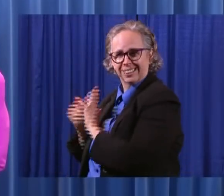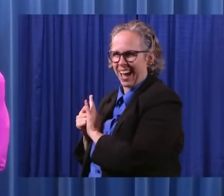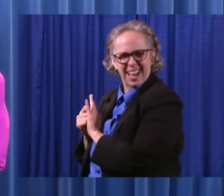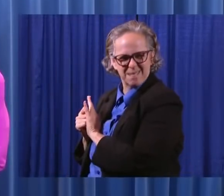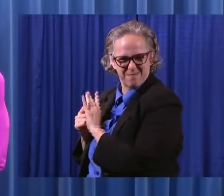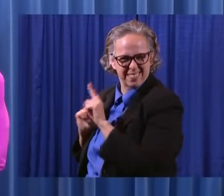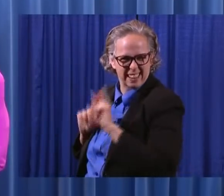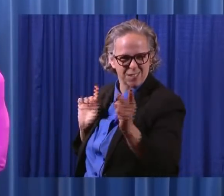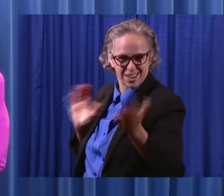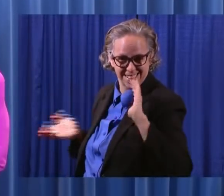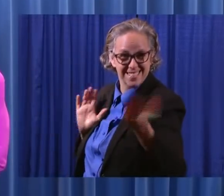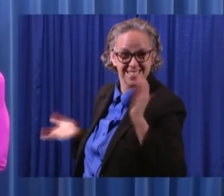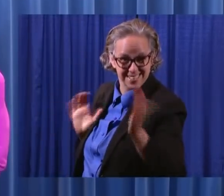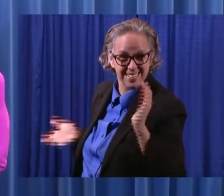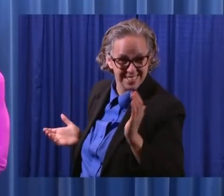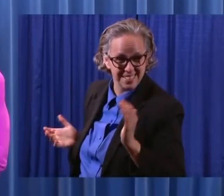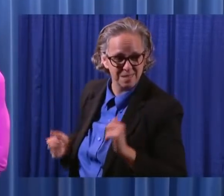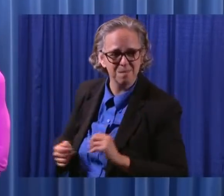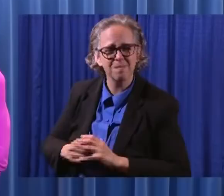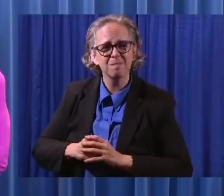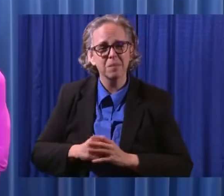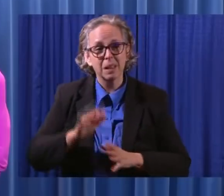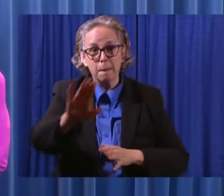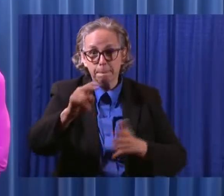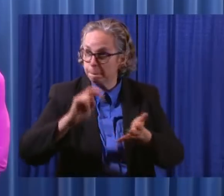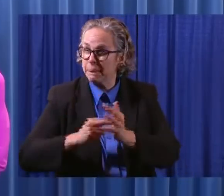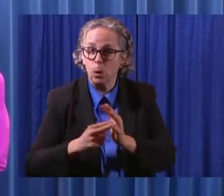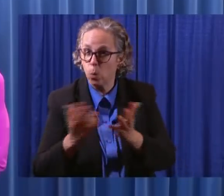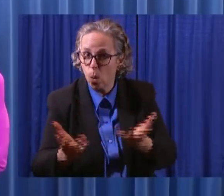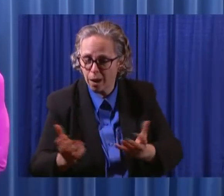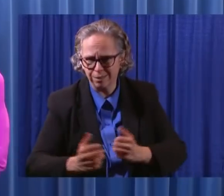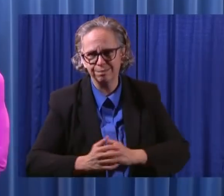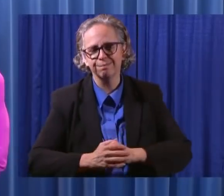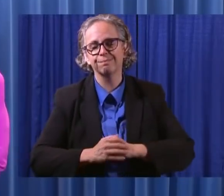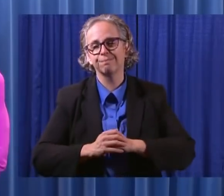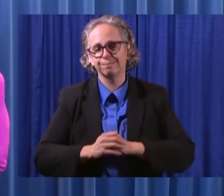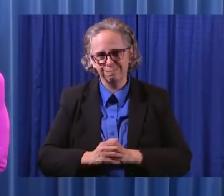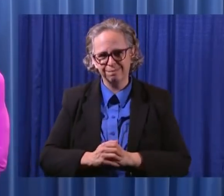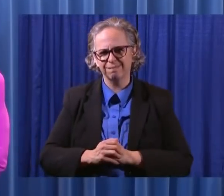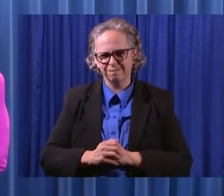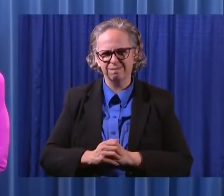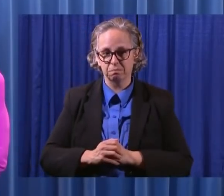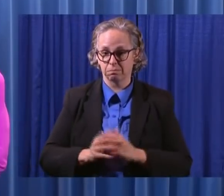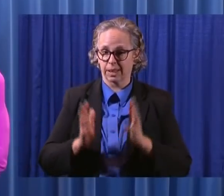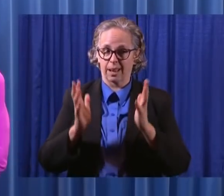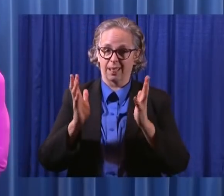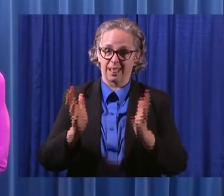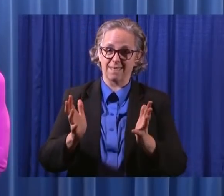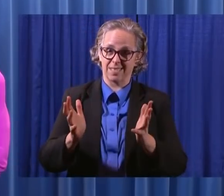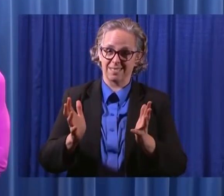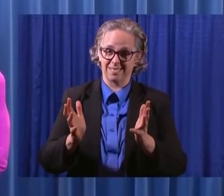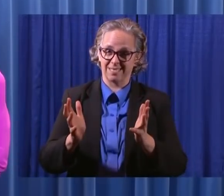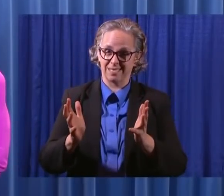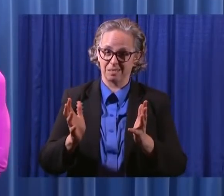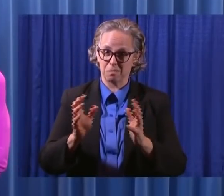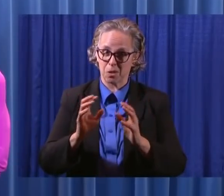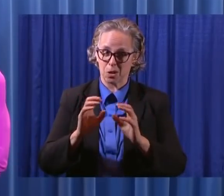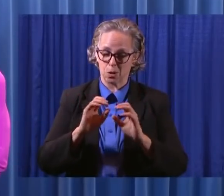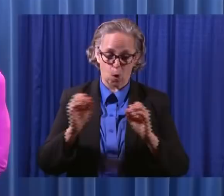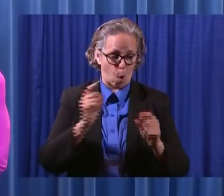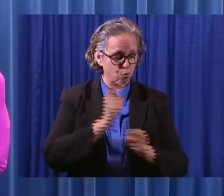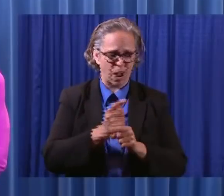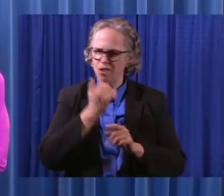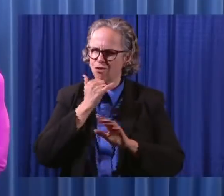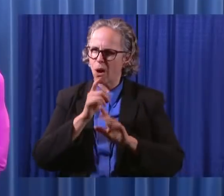years. Now, that doesn't mean that we back off from what's right and wrong. Slavery was wrong then. It is wrong